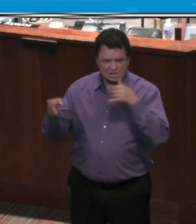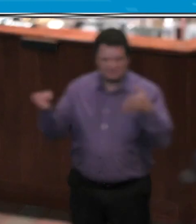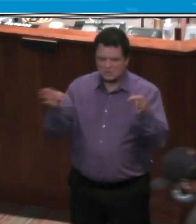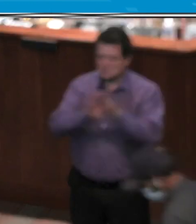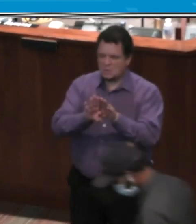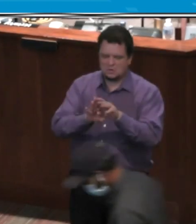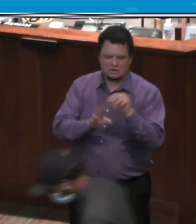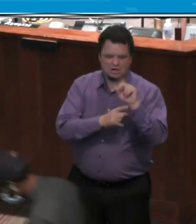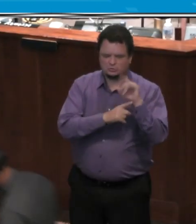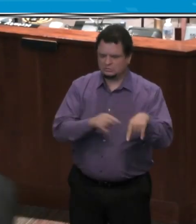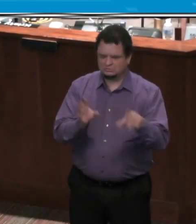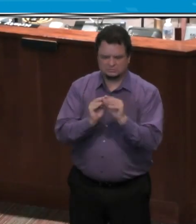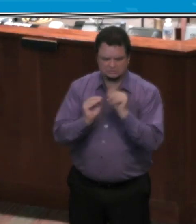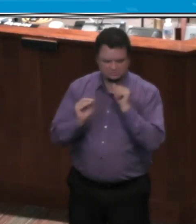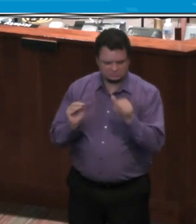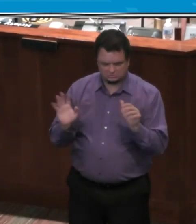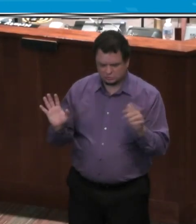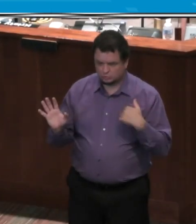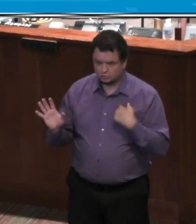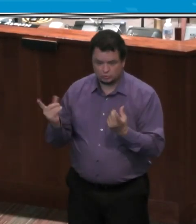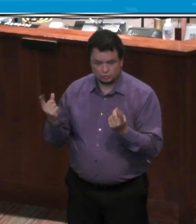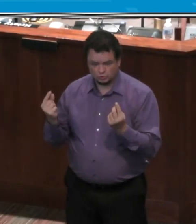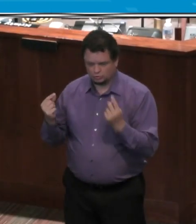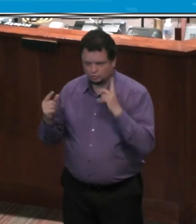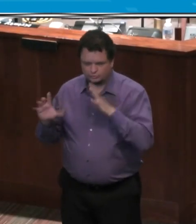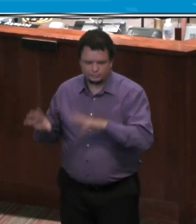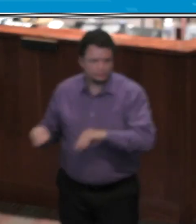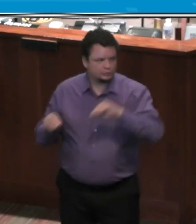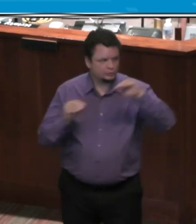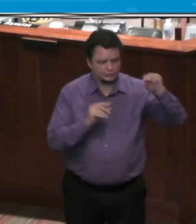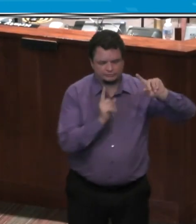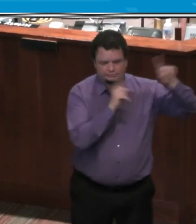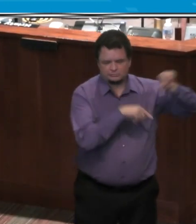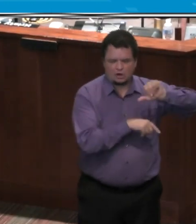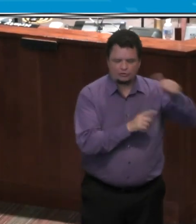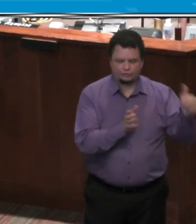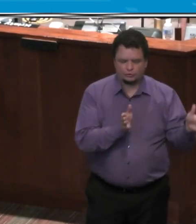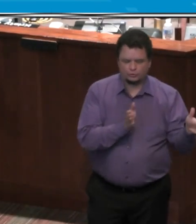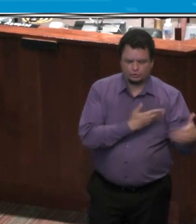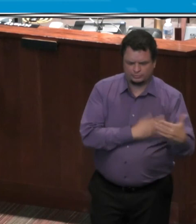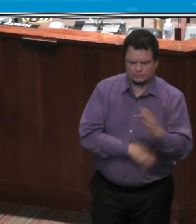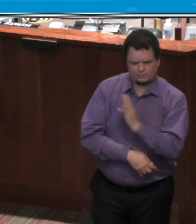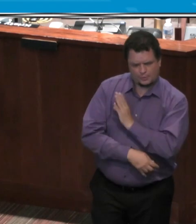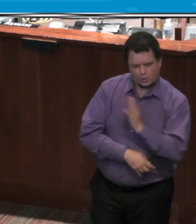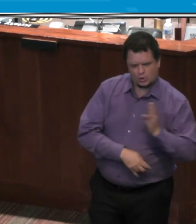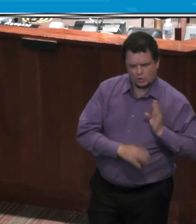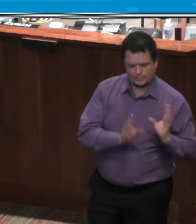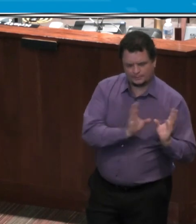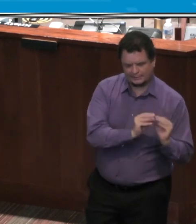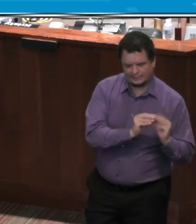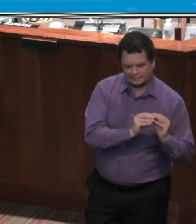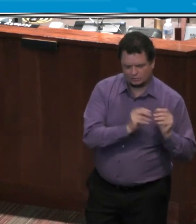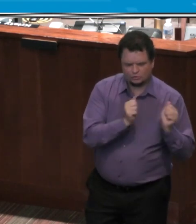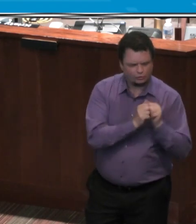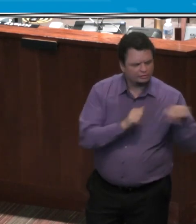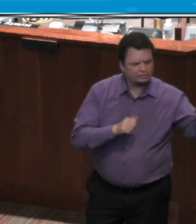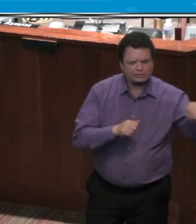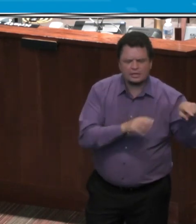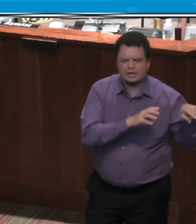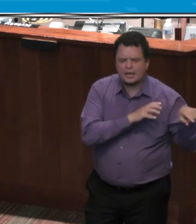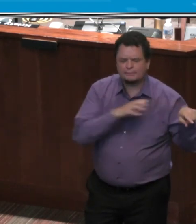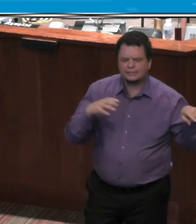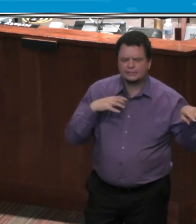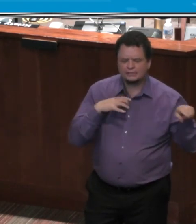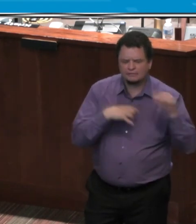different room. And board members who are on remotely, I would ask that you join